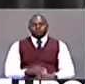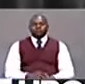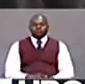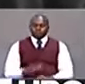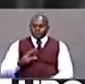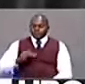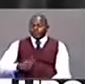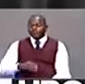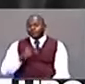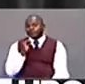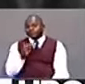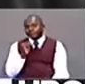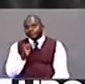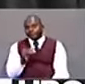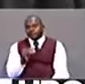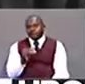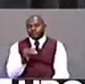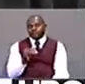Madam Speaker,